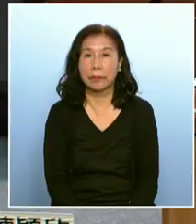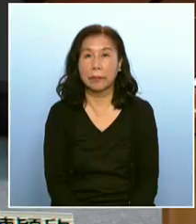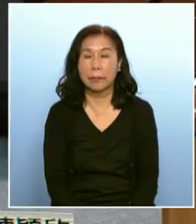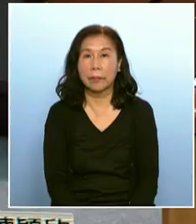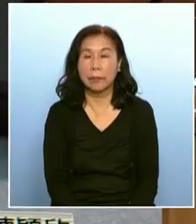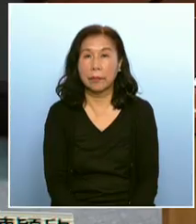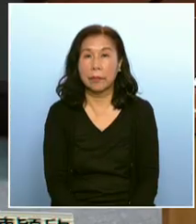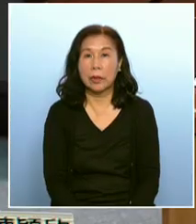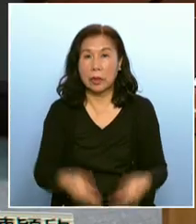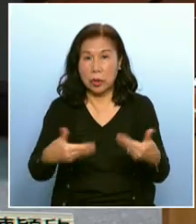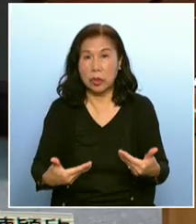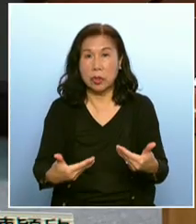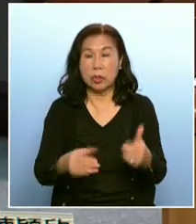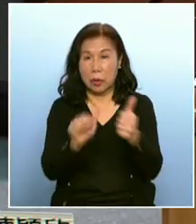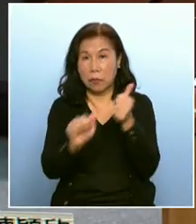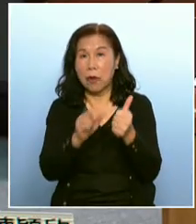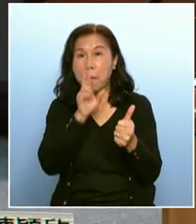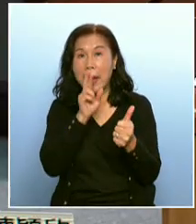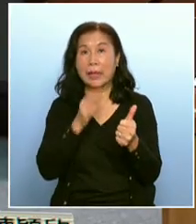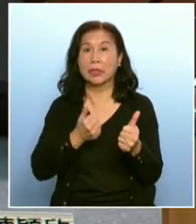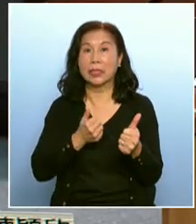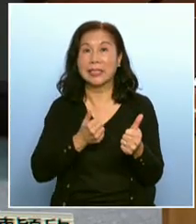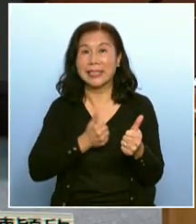of their choice.